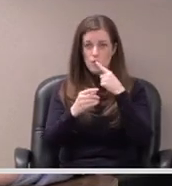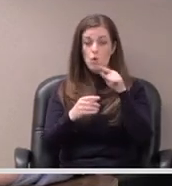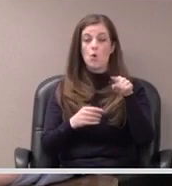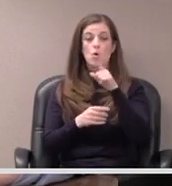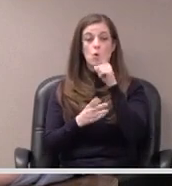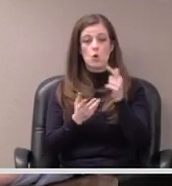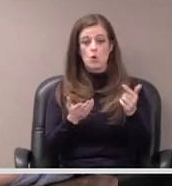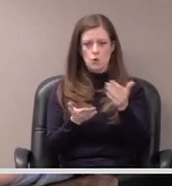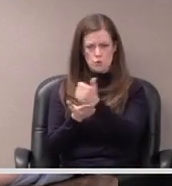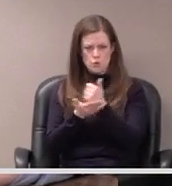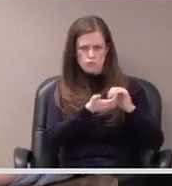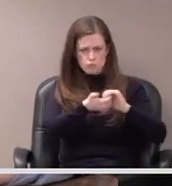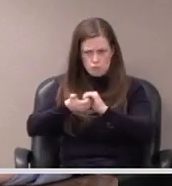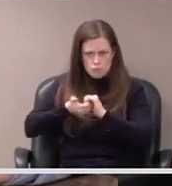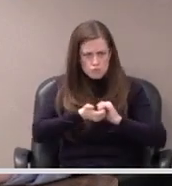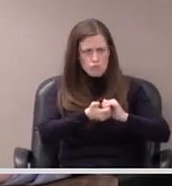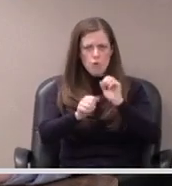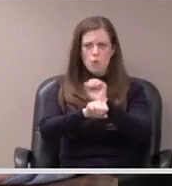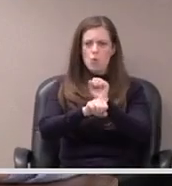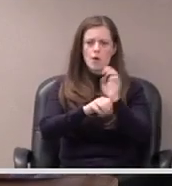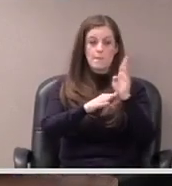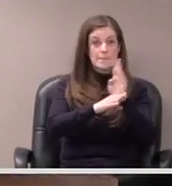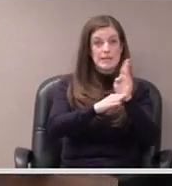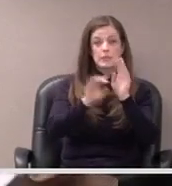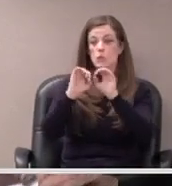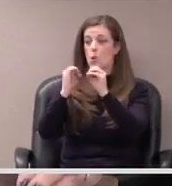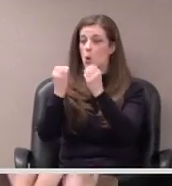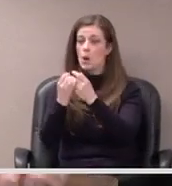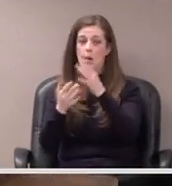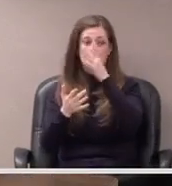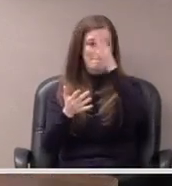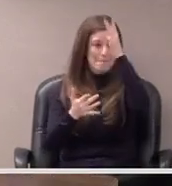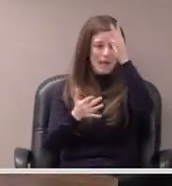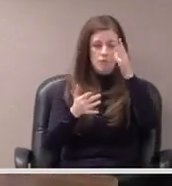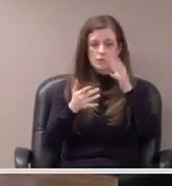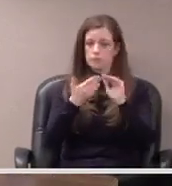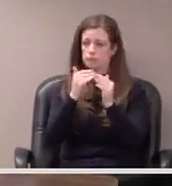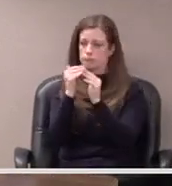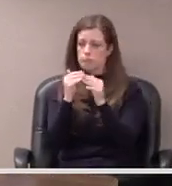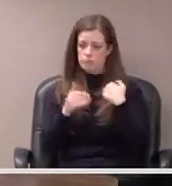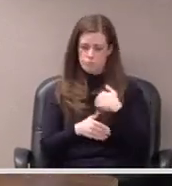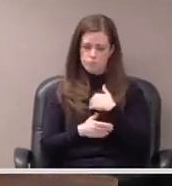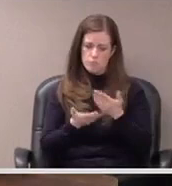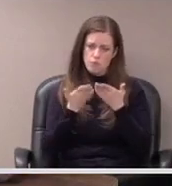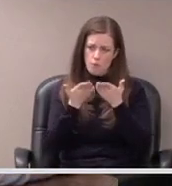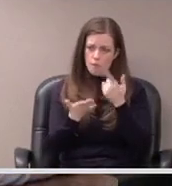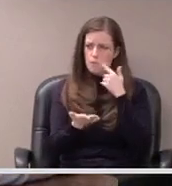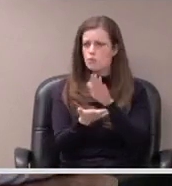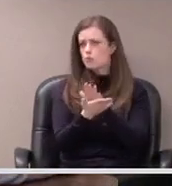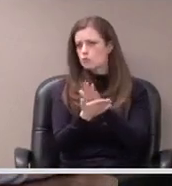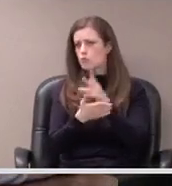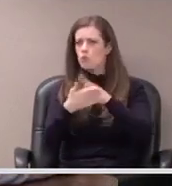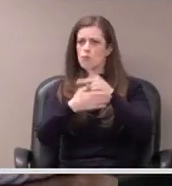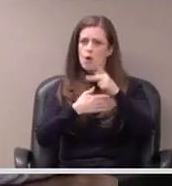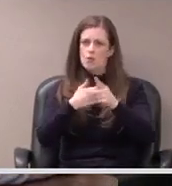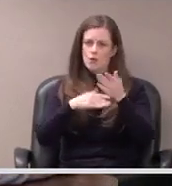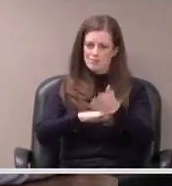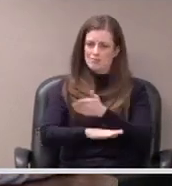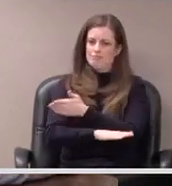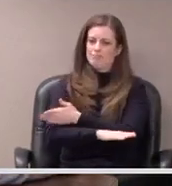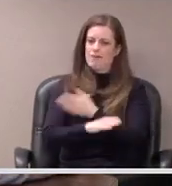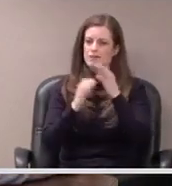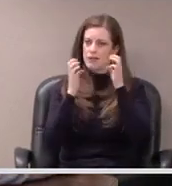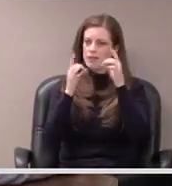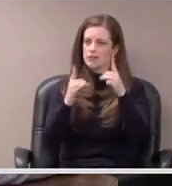work collaboratively with businesses, organizations, parents, and community members to offer schools programs that enhance the